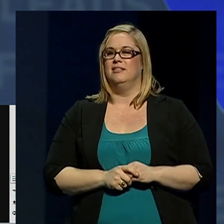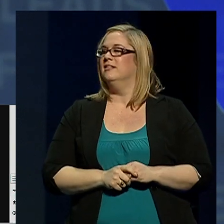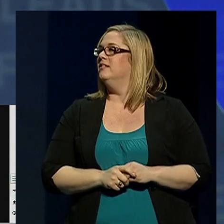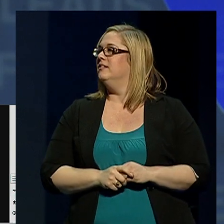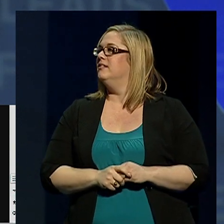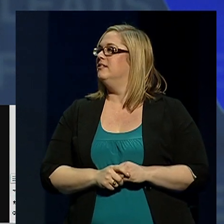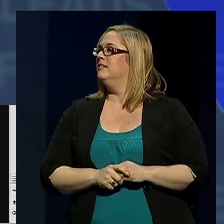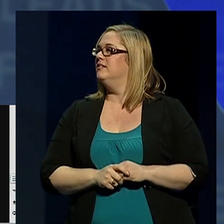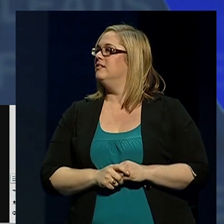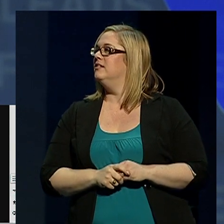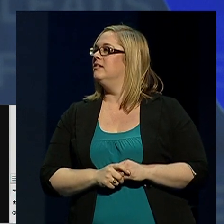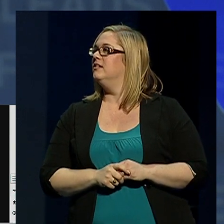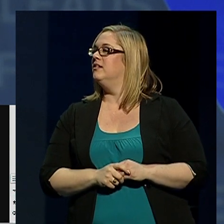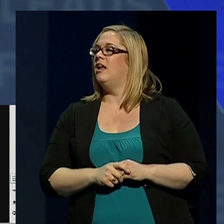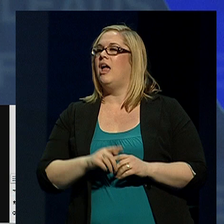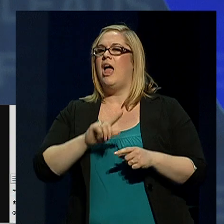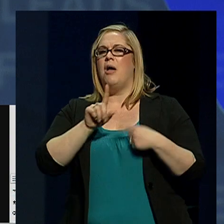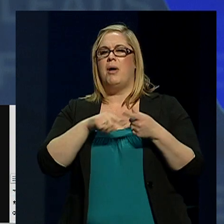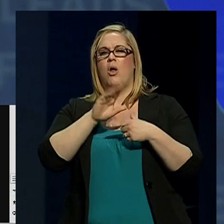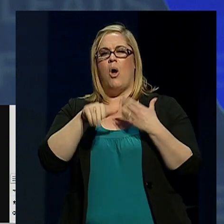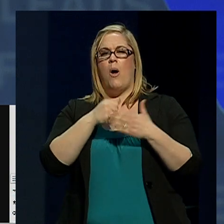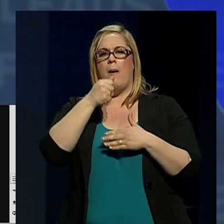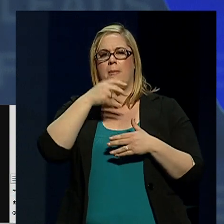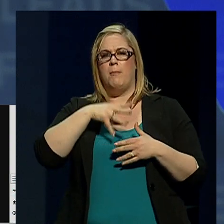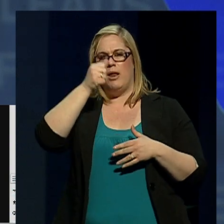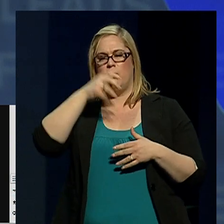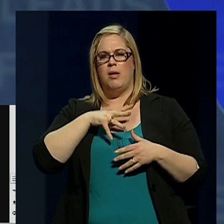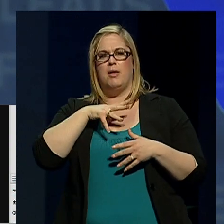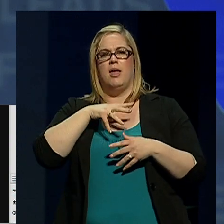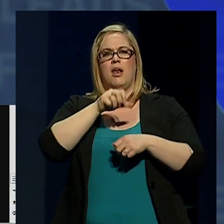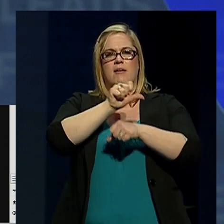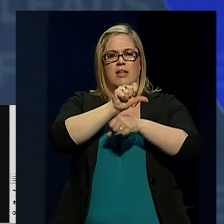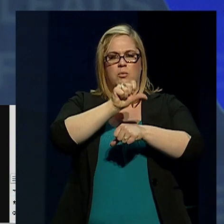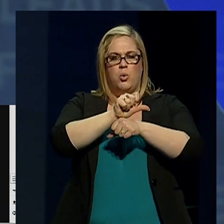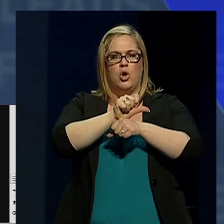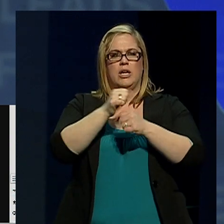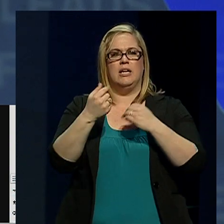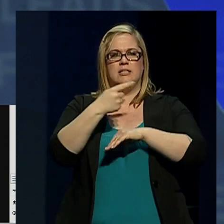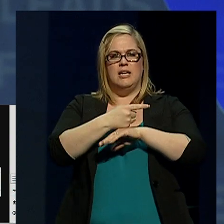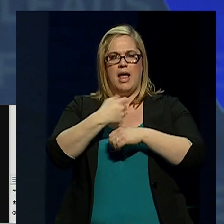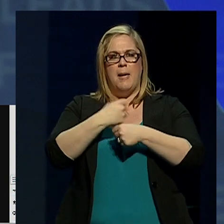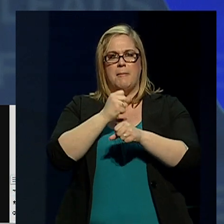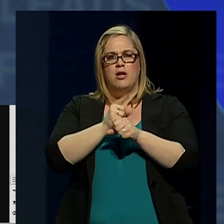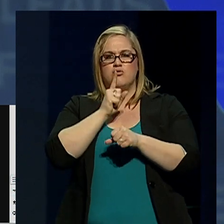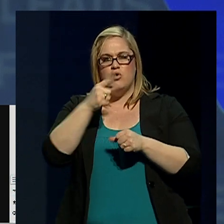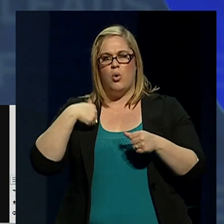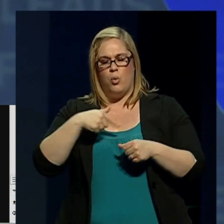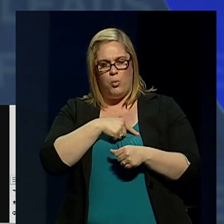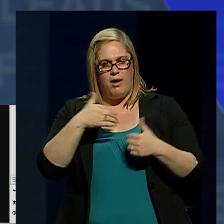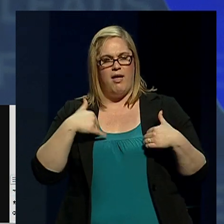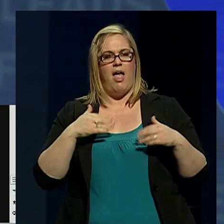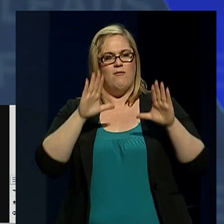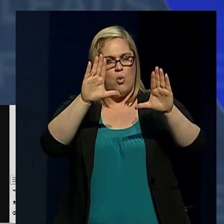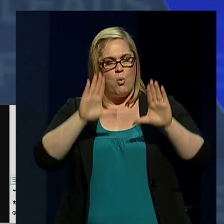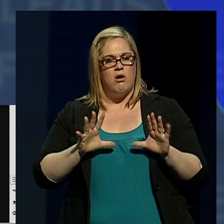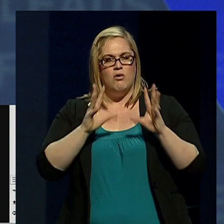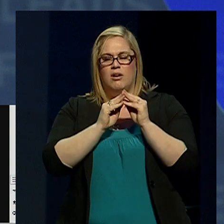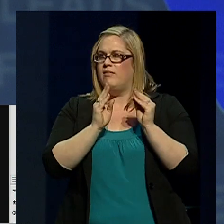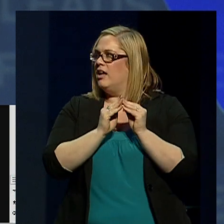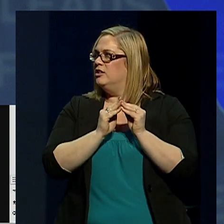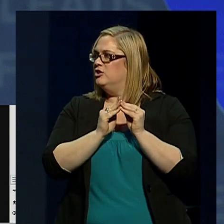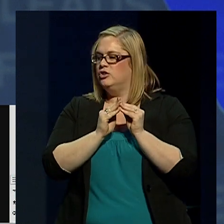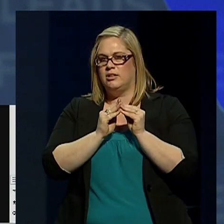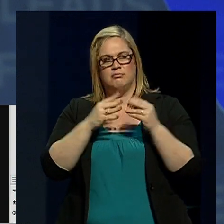Hey, and how about all the men and women of labor who are working today, making sure we can have a great convention? Give them a